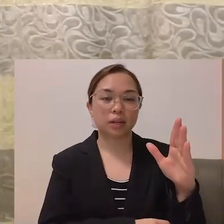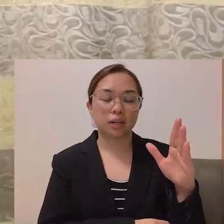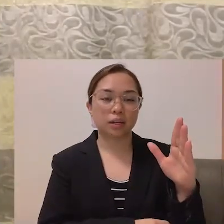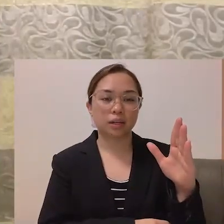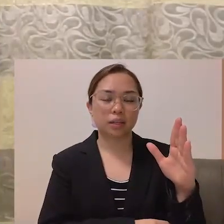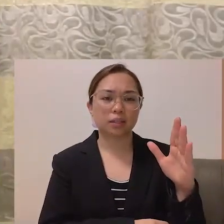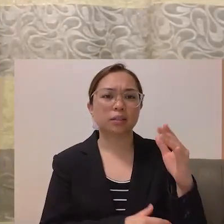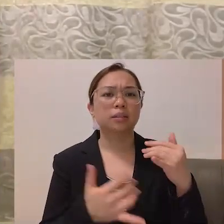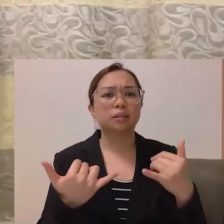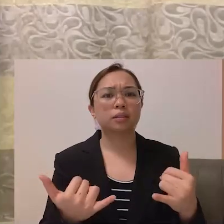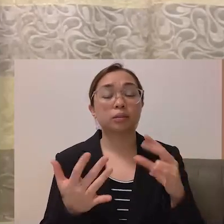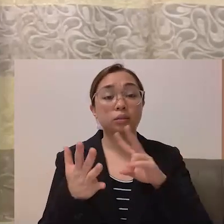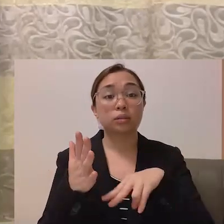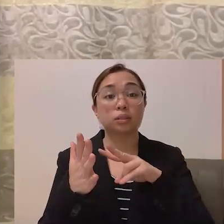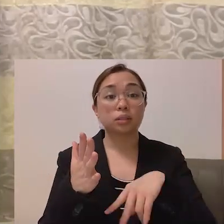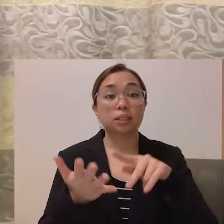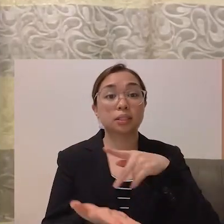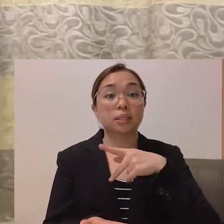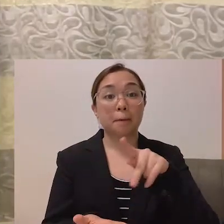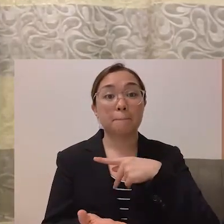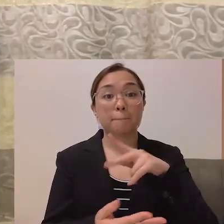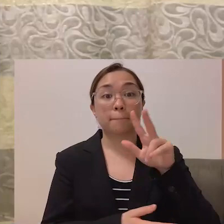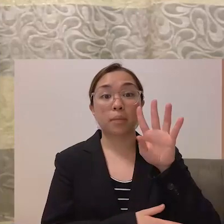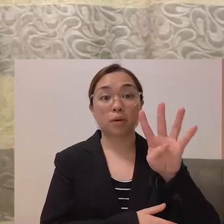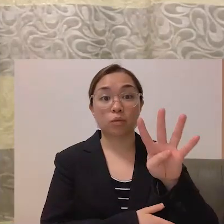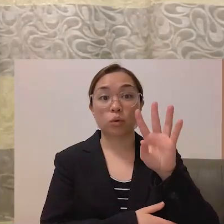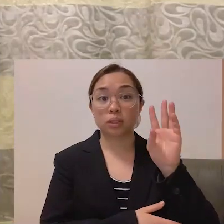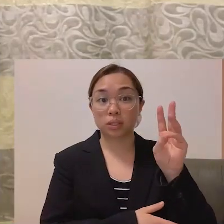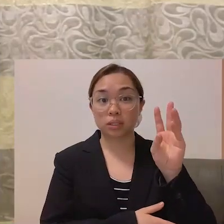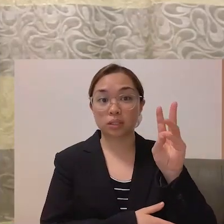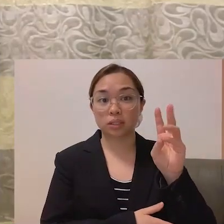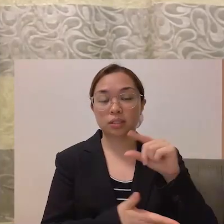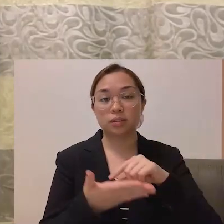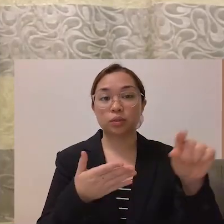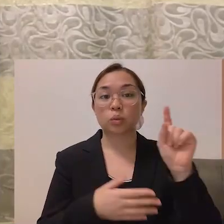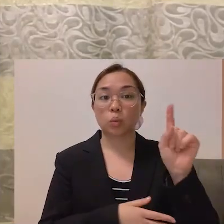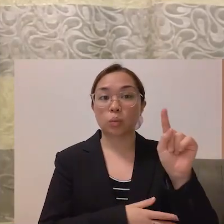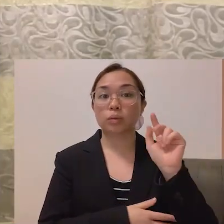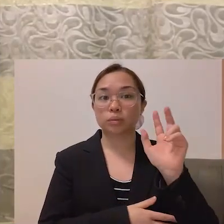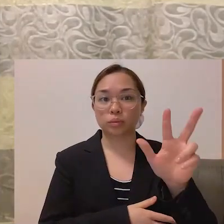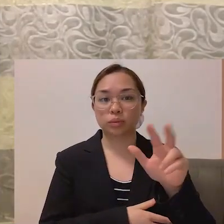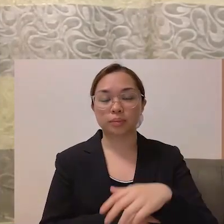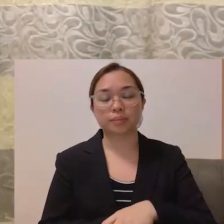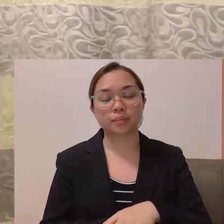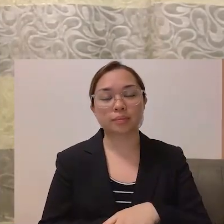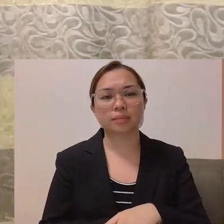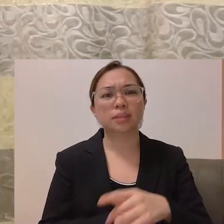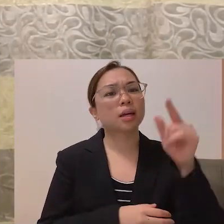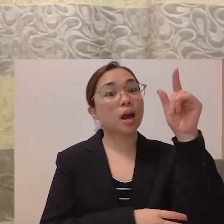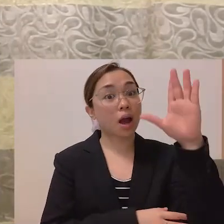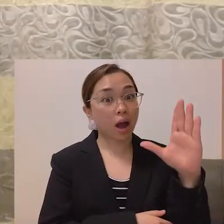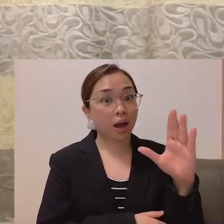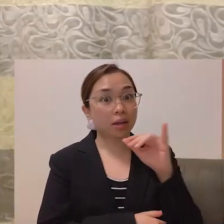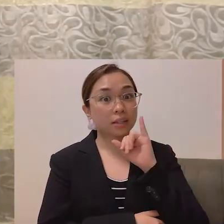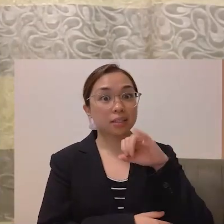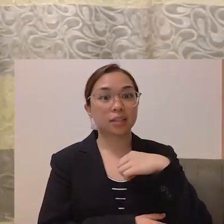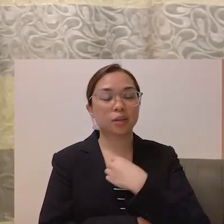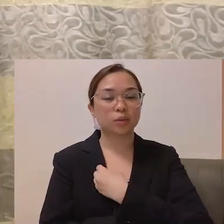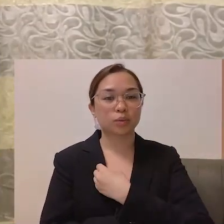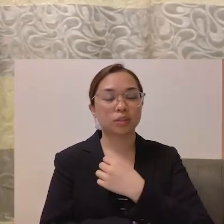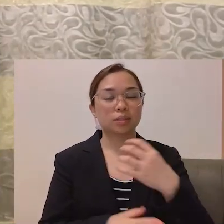46 verses 1 to 3. It says, God is our refuge and strength, a very present help in